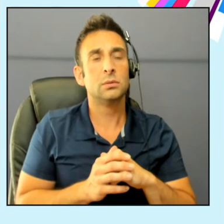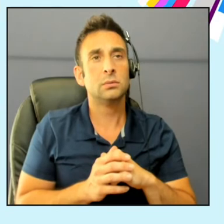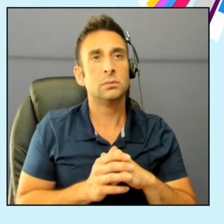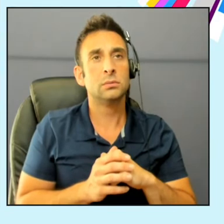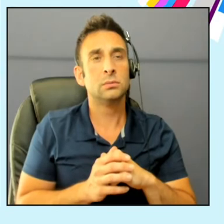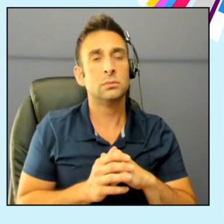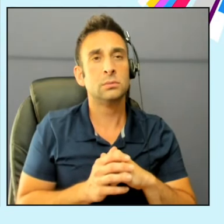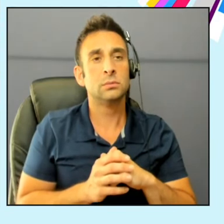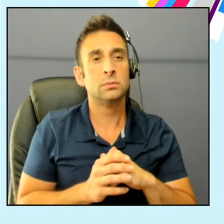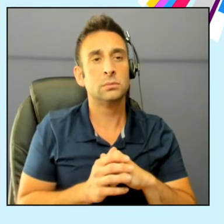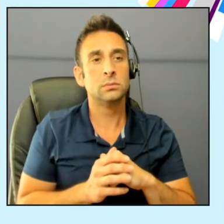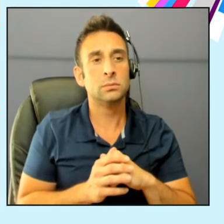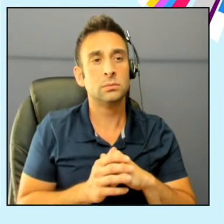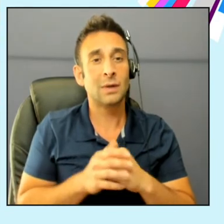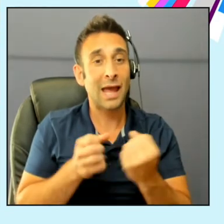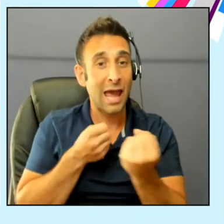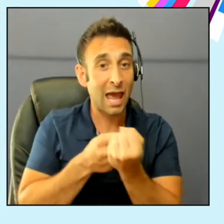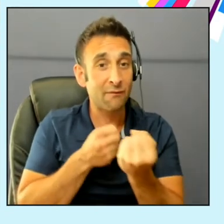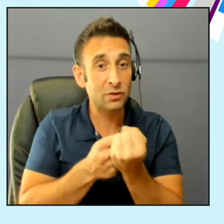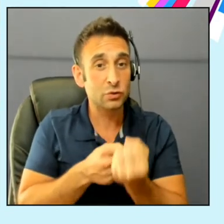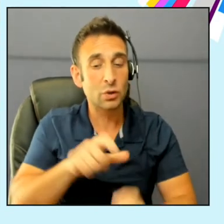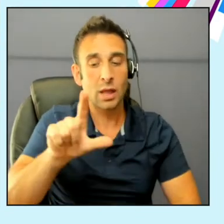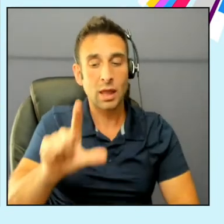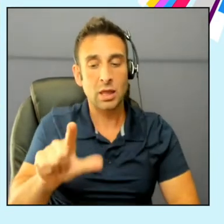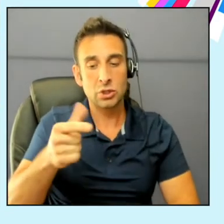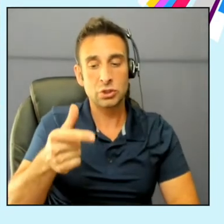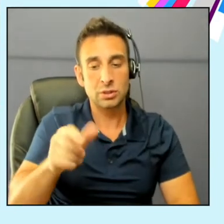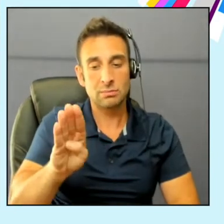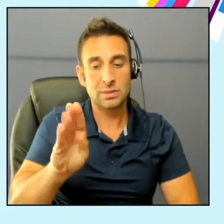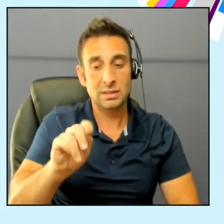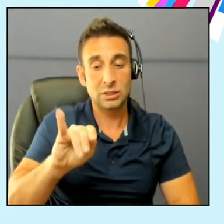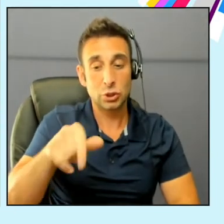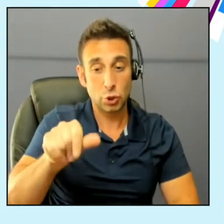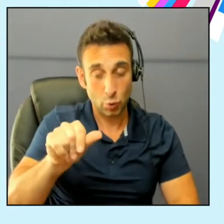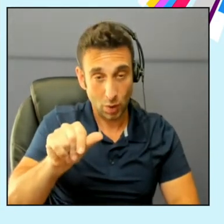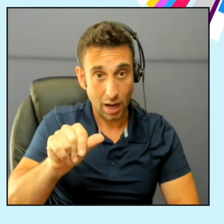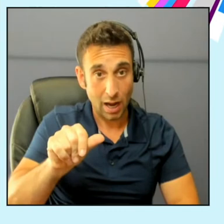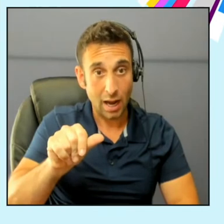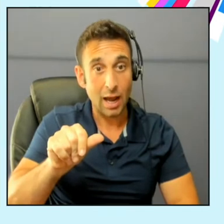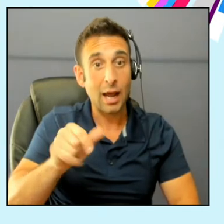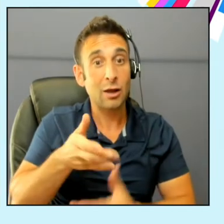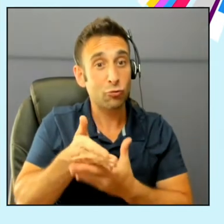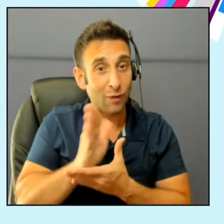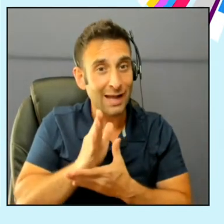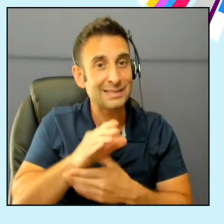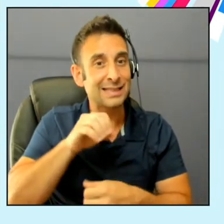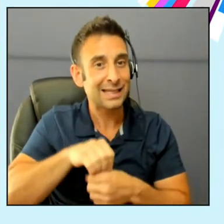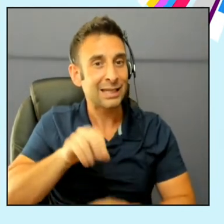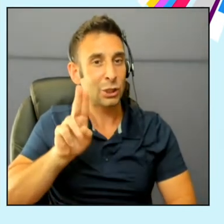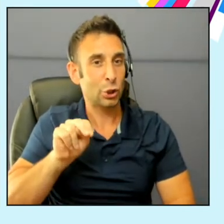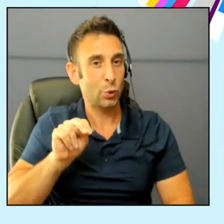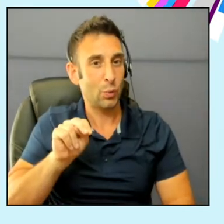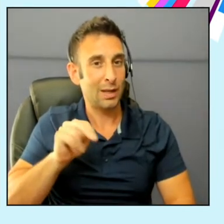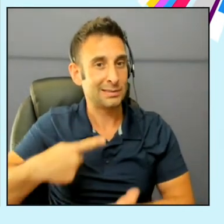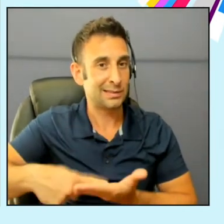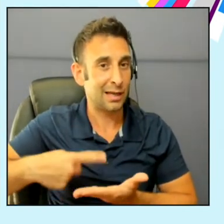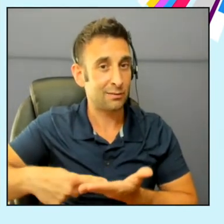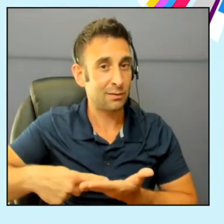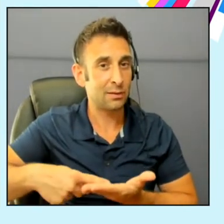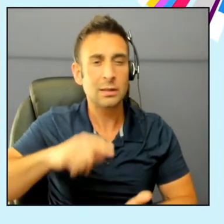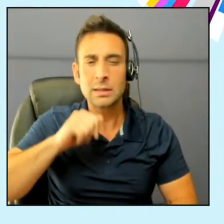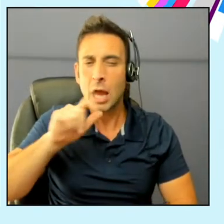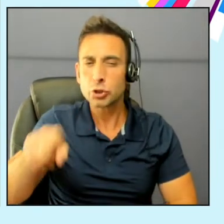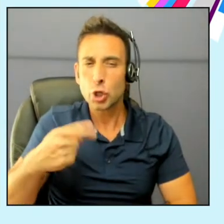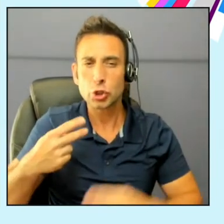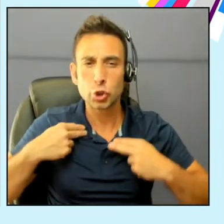mainstreaming or advocating for LGBTI rights into UN spaces, and not just into the human rights mechanism, but